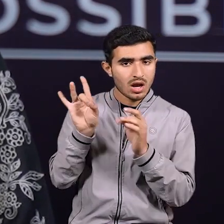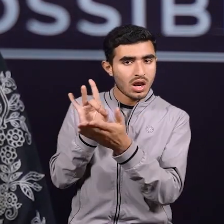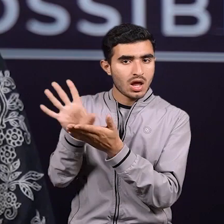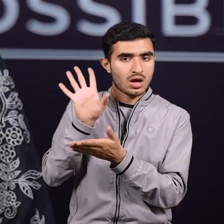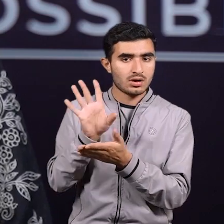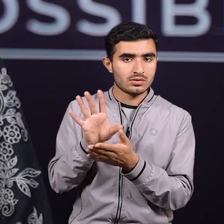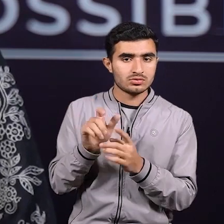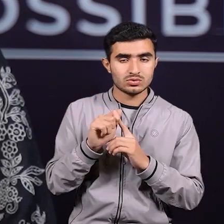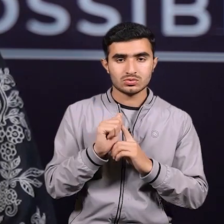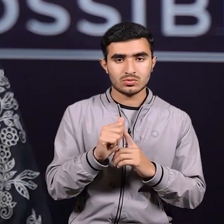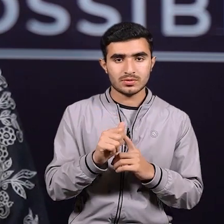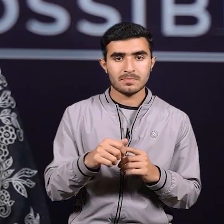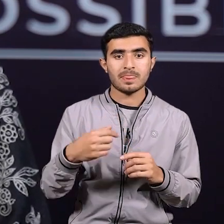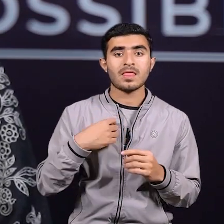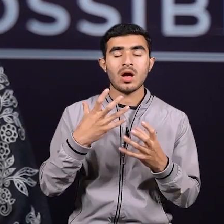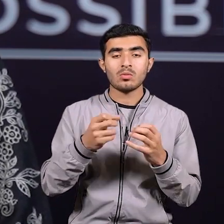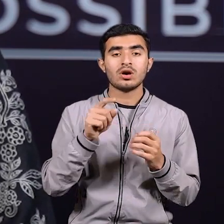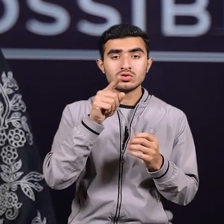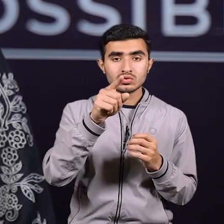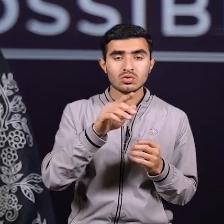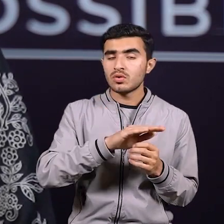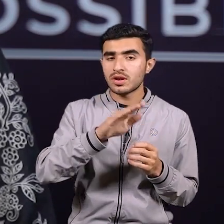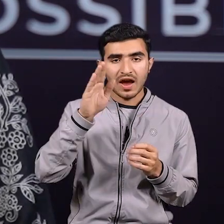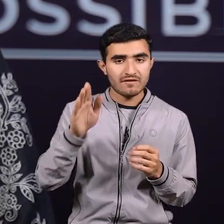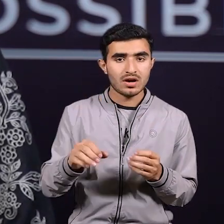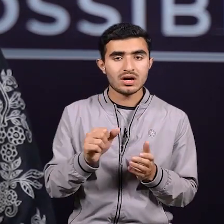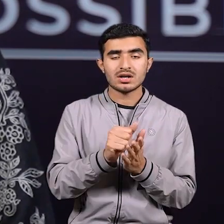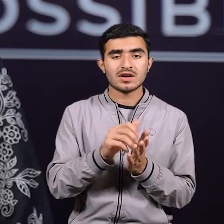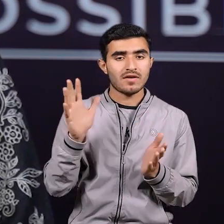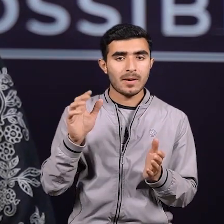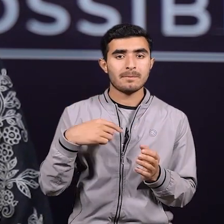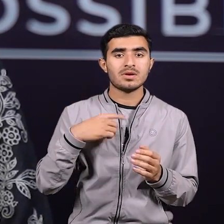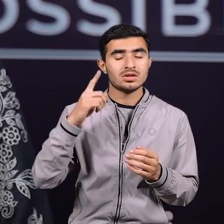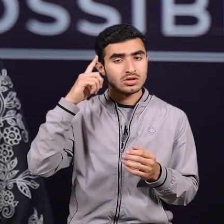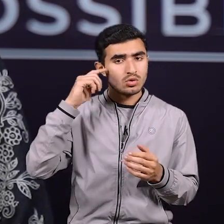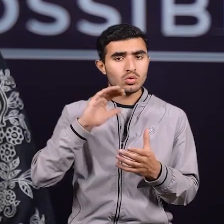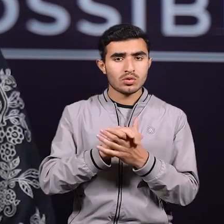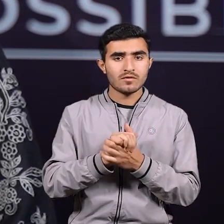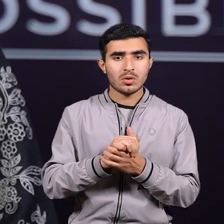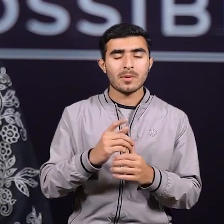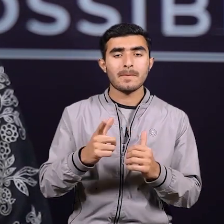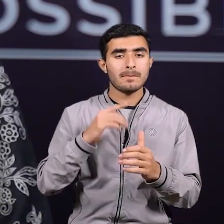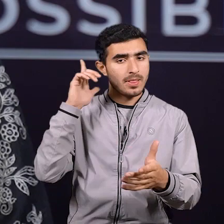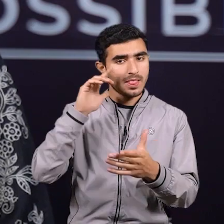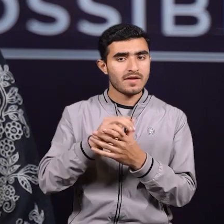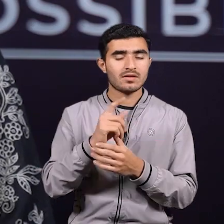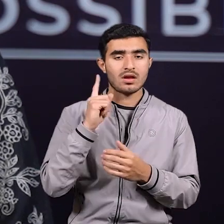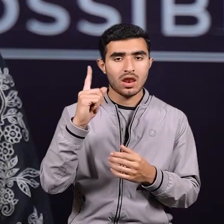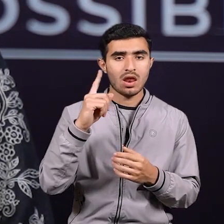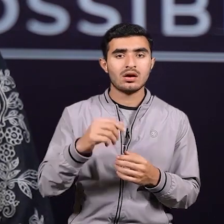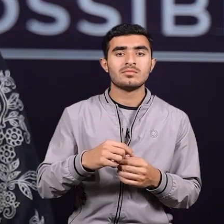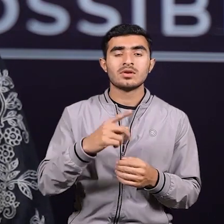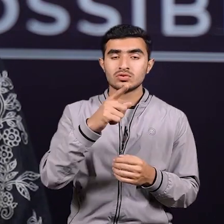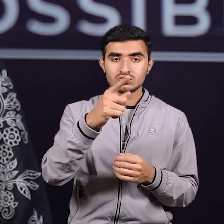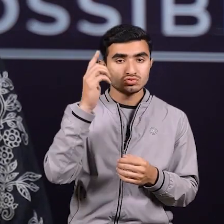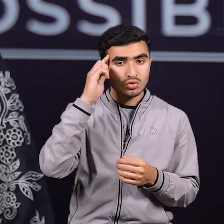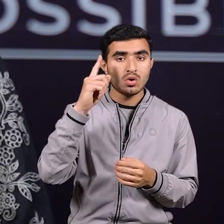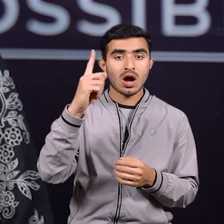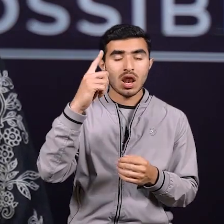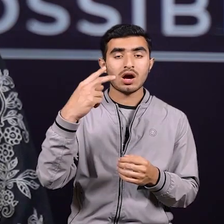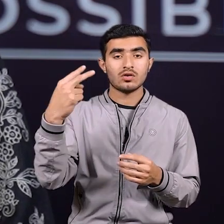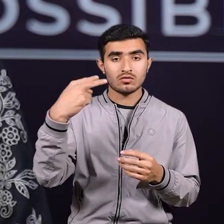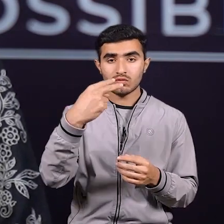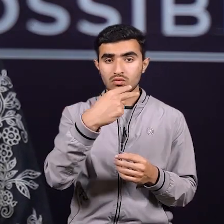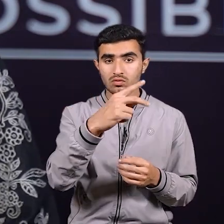So whatever you do, just don't give up. Whatever you do, just stay confident, believe in God. There's someone out